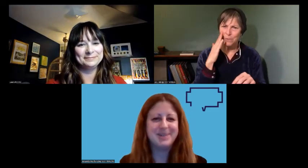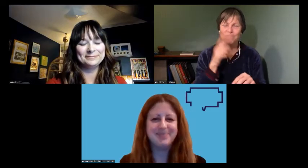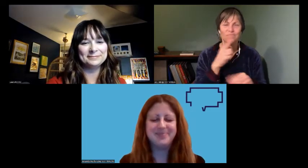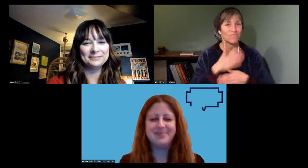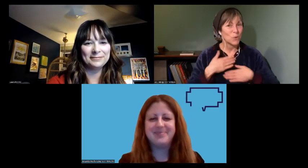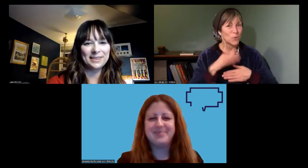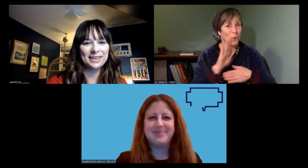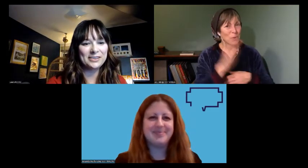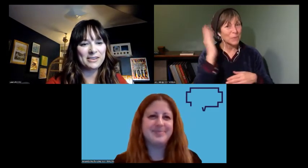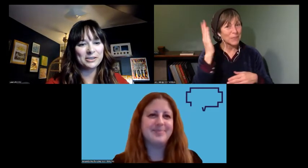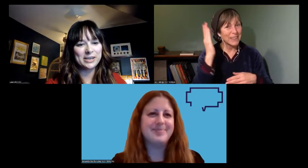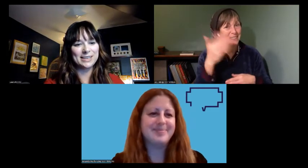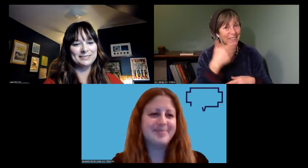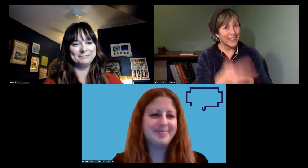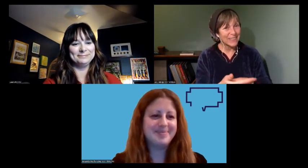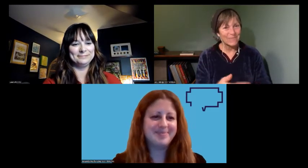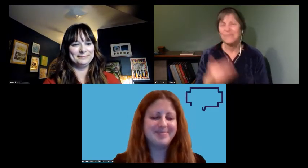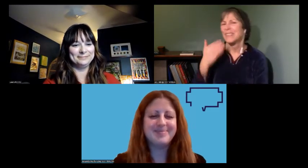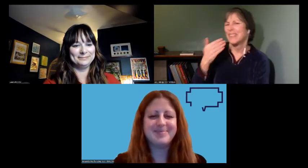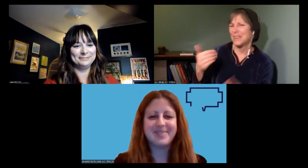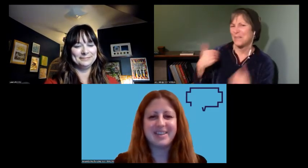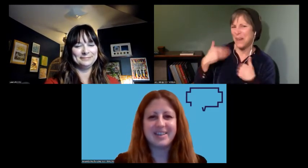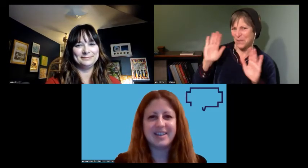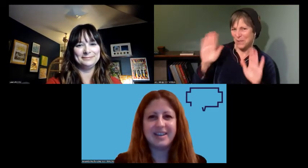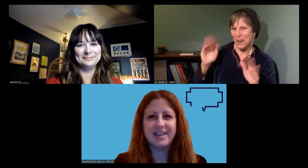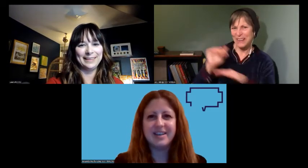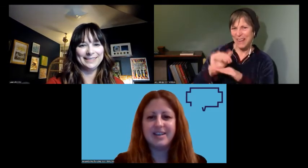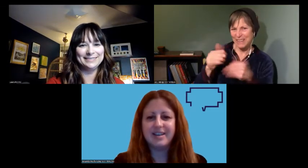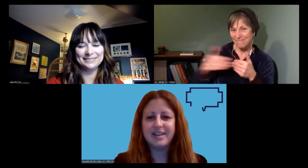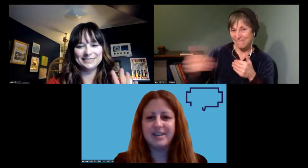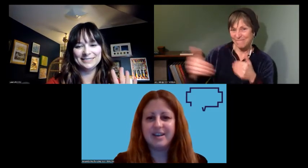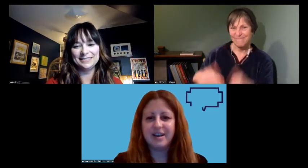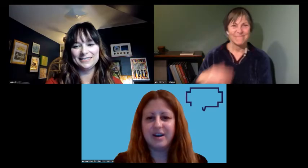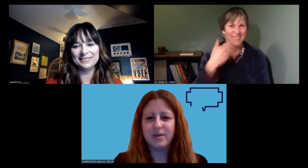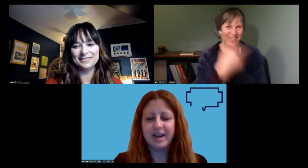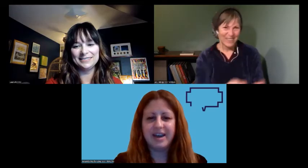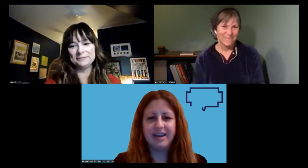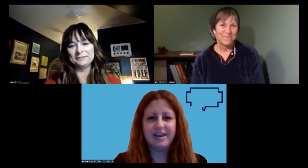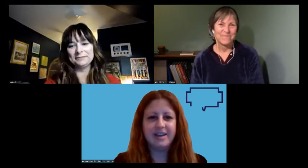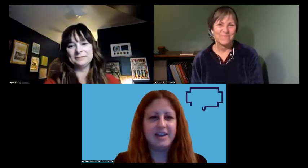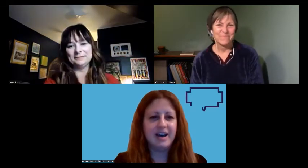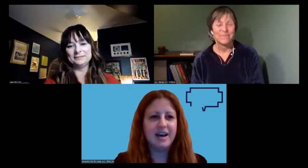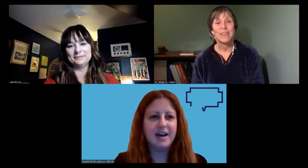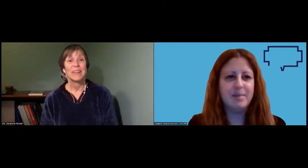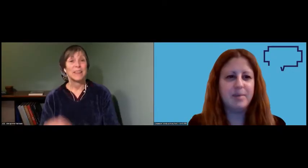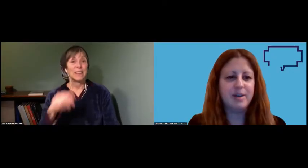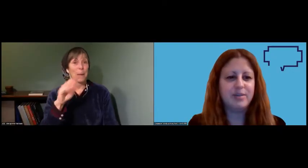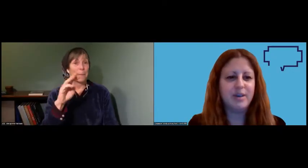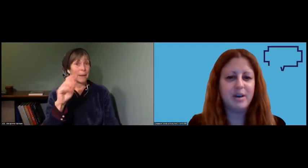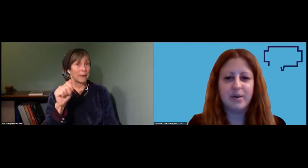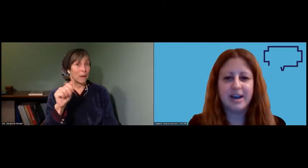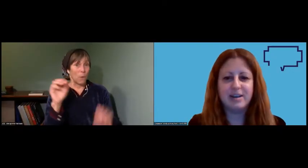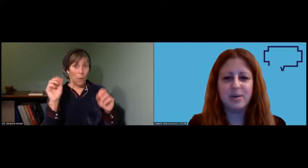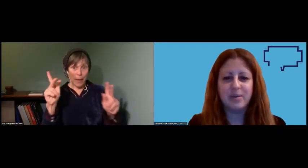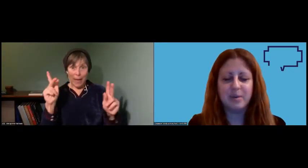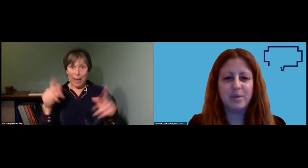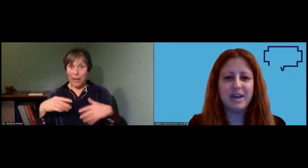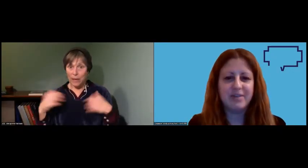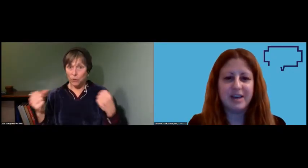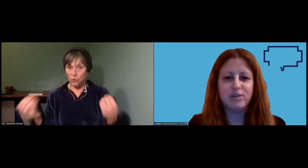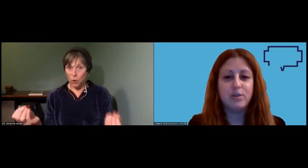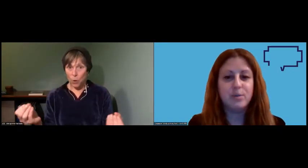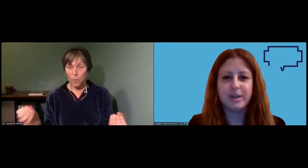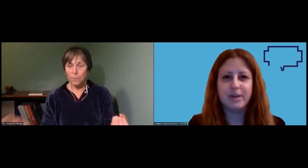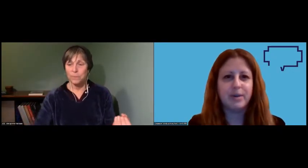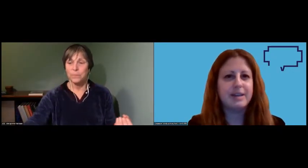presentation thank you have a great night thank you okay um so i know that